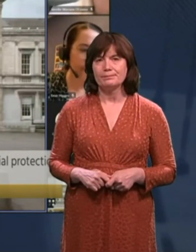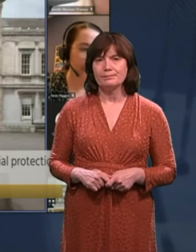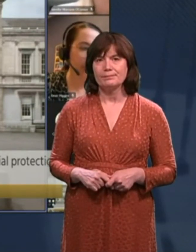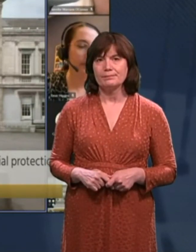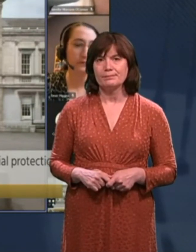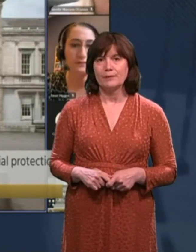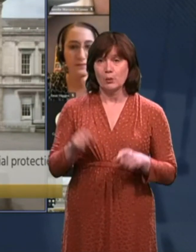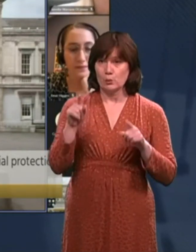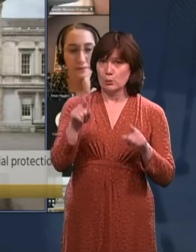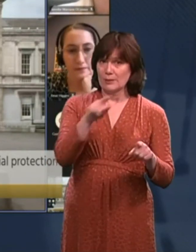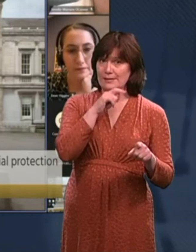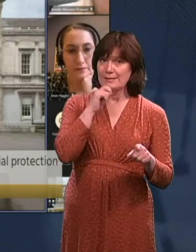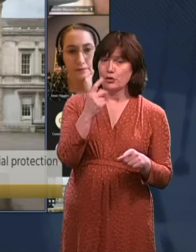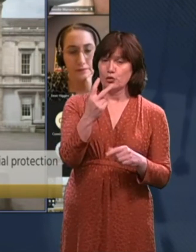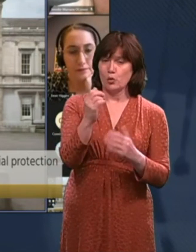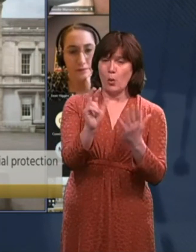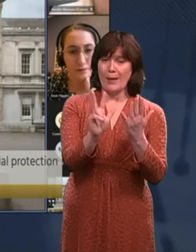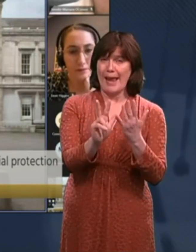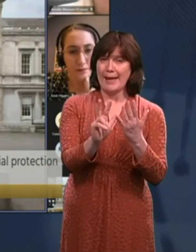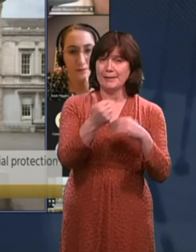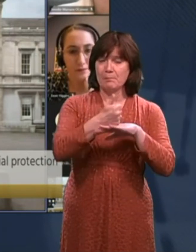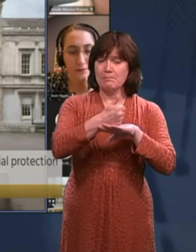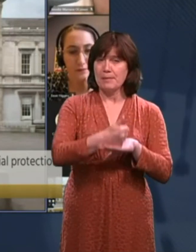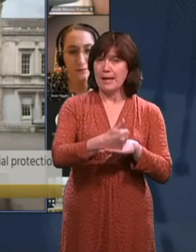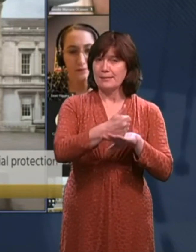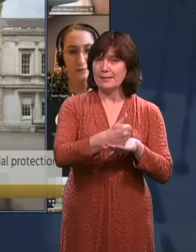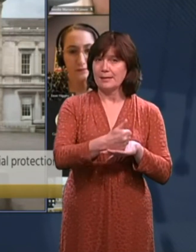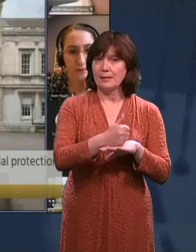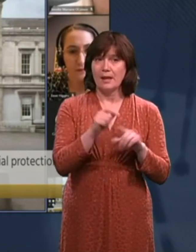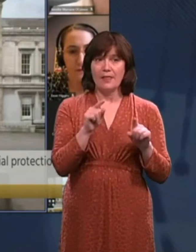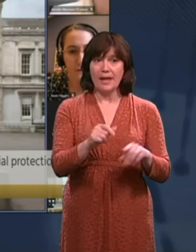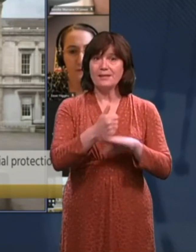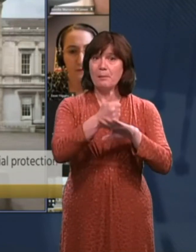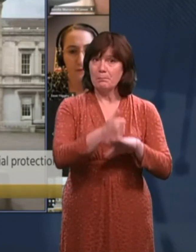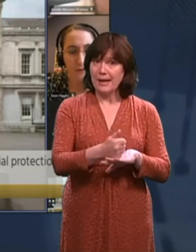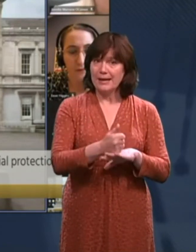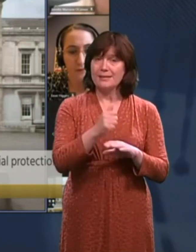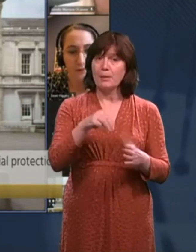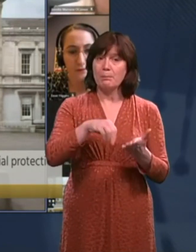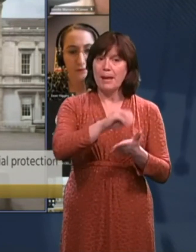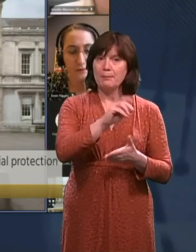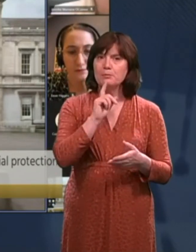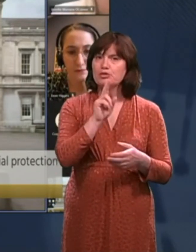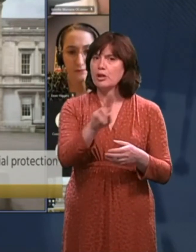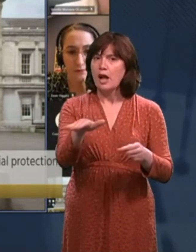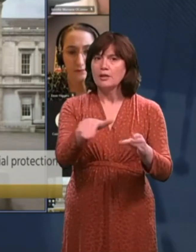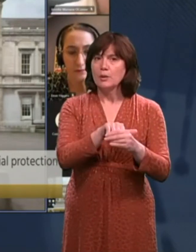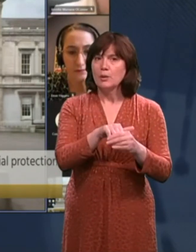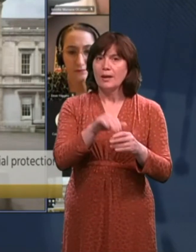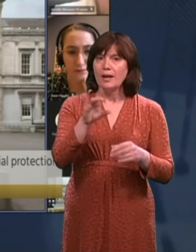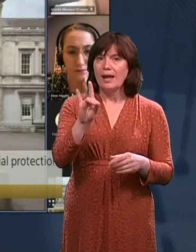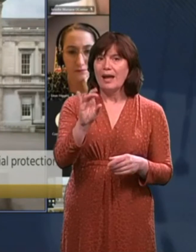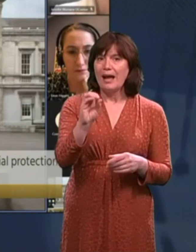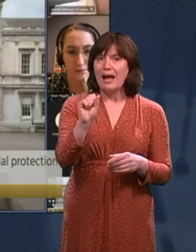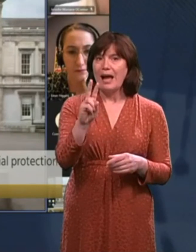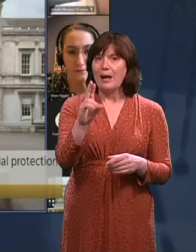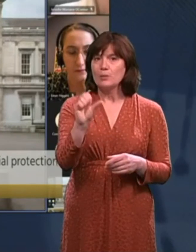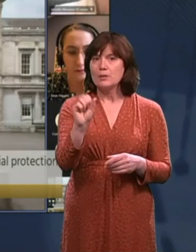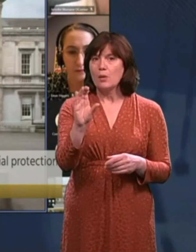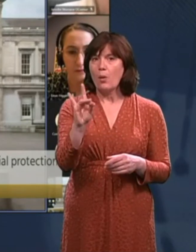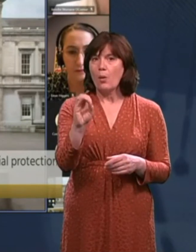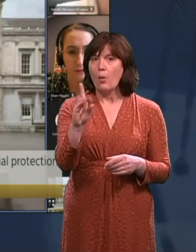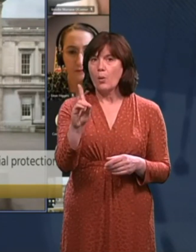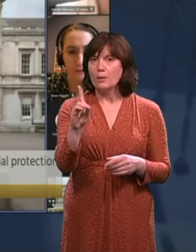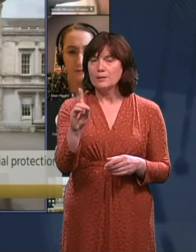say then, of course, that 208 is the payment, is the basic payment, but you're not including the household benefit there. For many, they get the